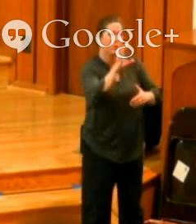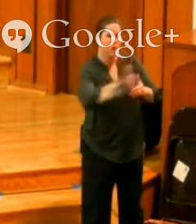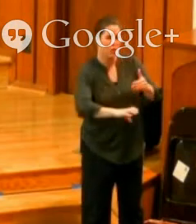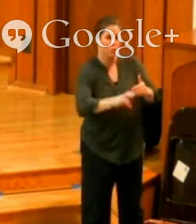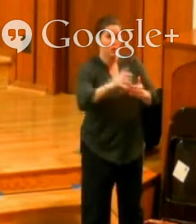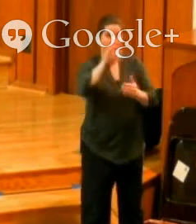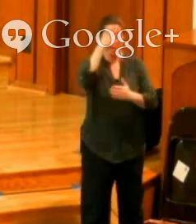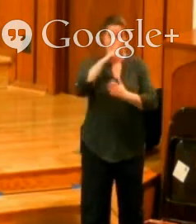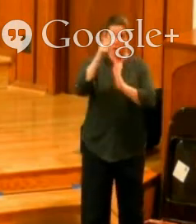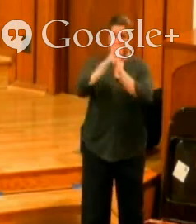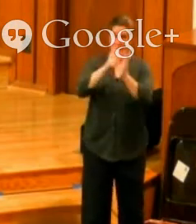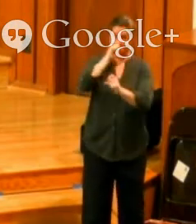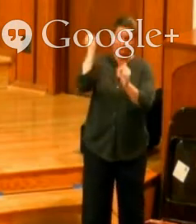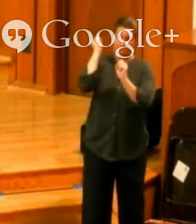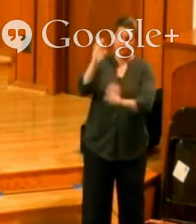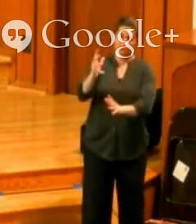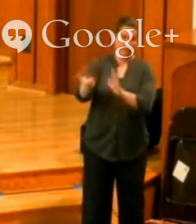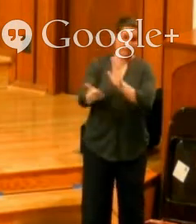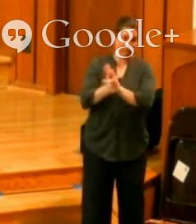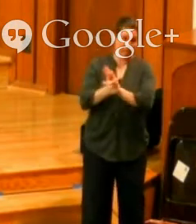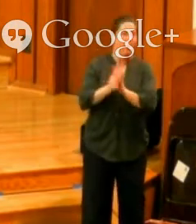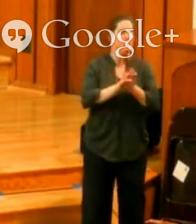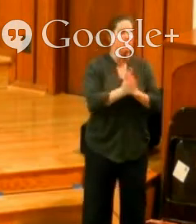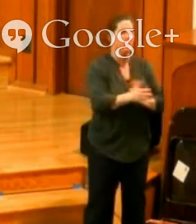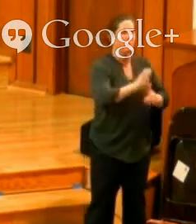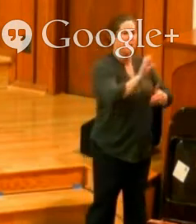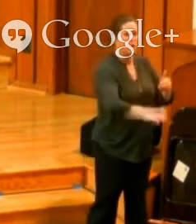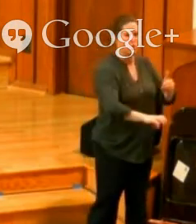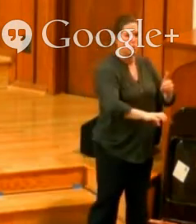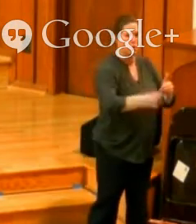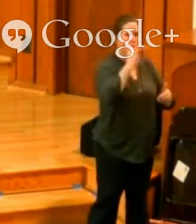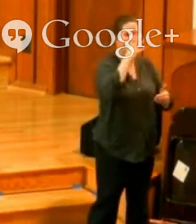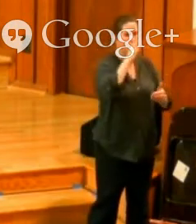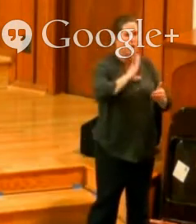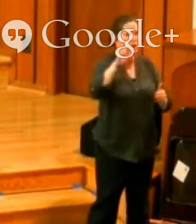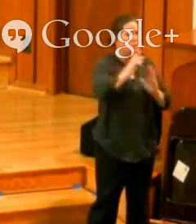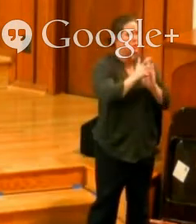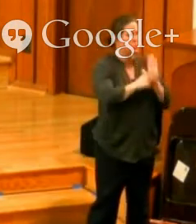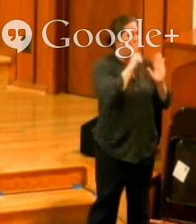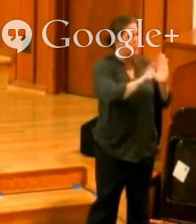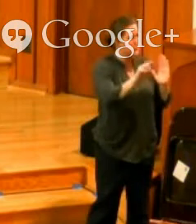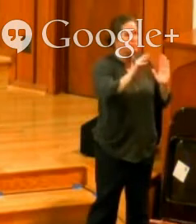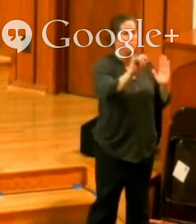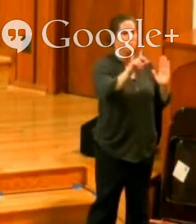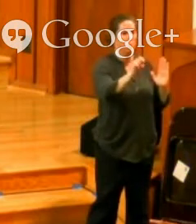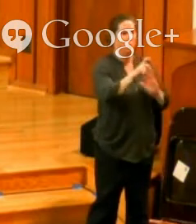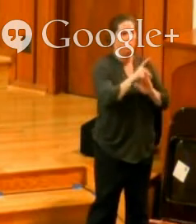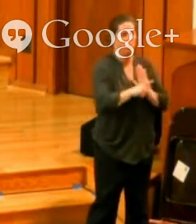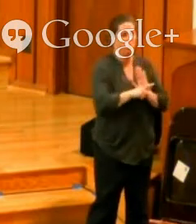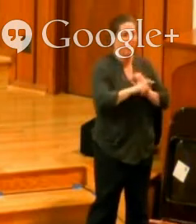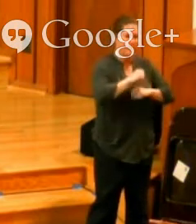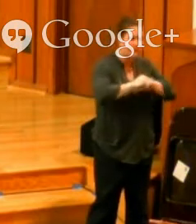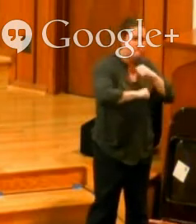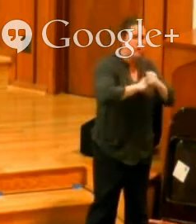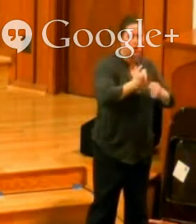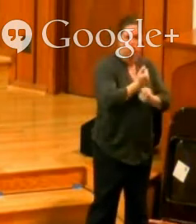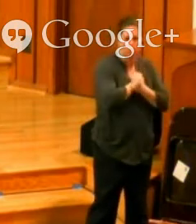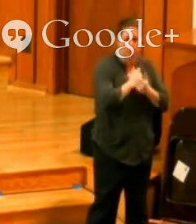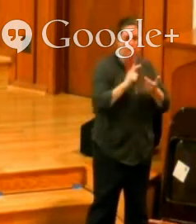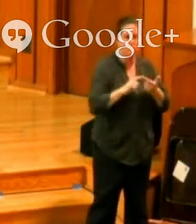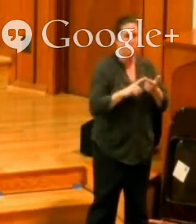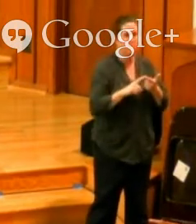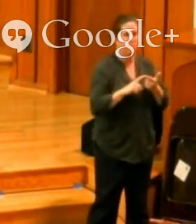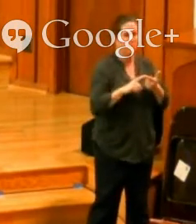law. Did you know that God's law is a moral principle? It's the foundation of love. It's the foundation upon which